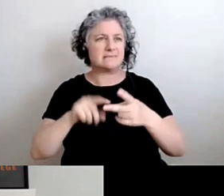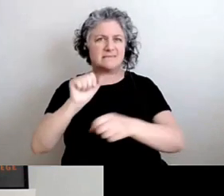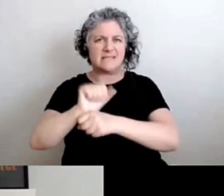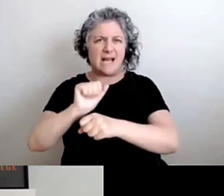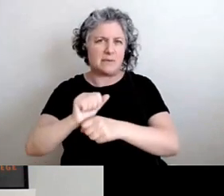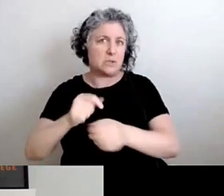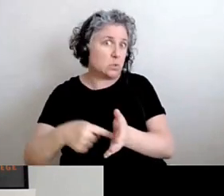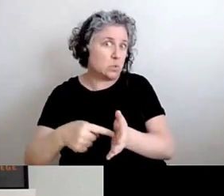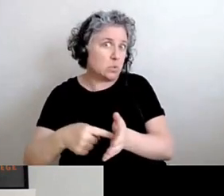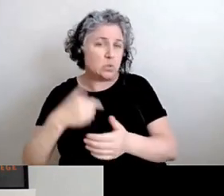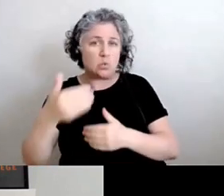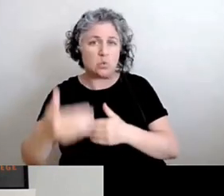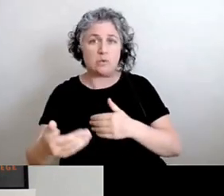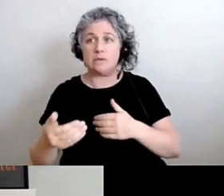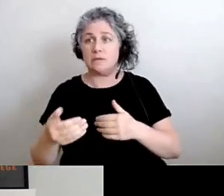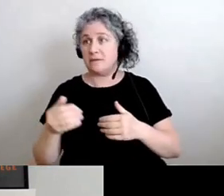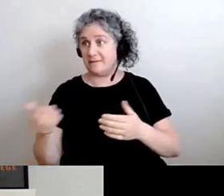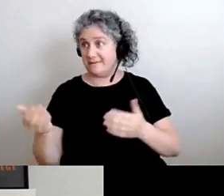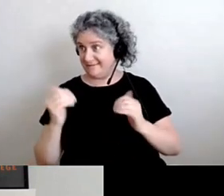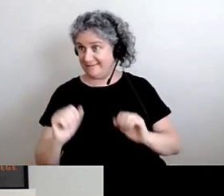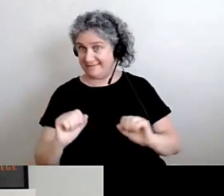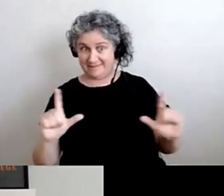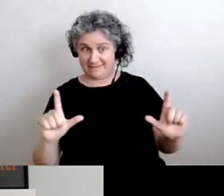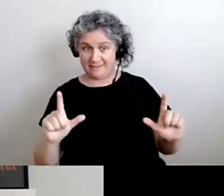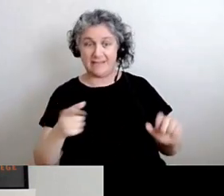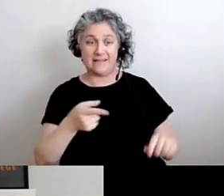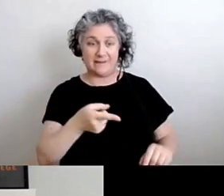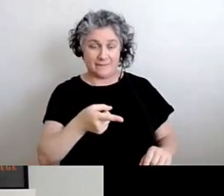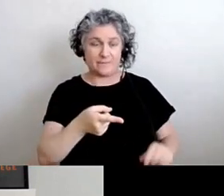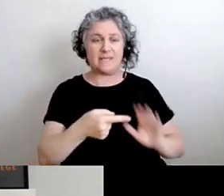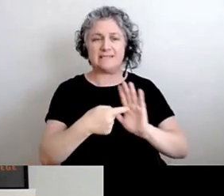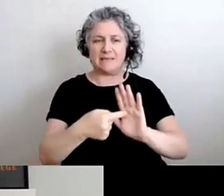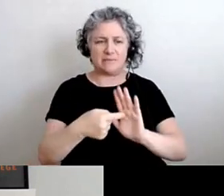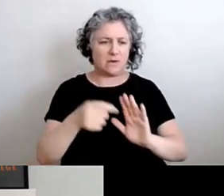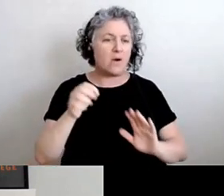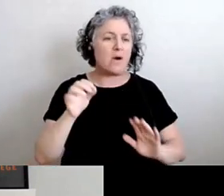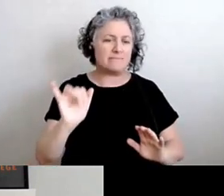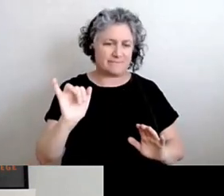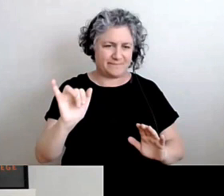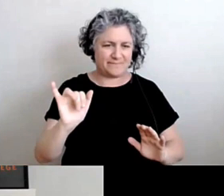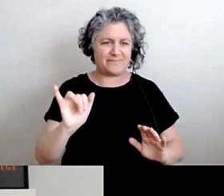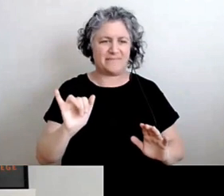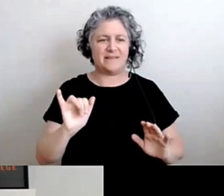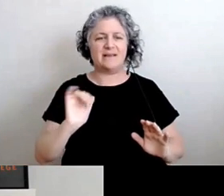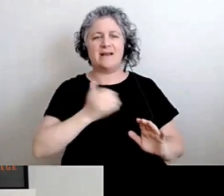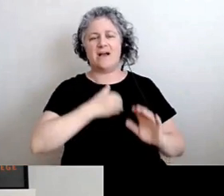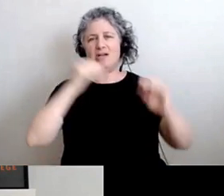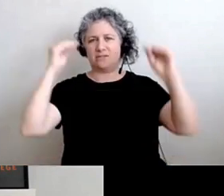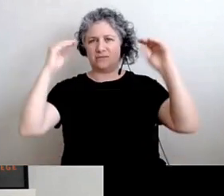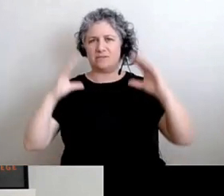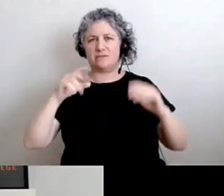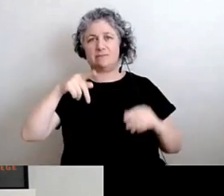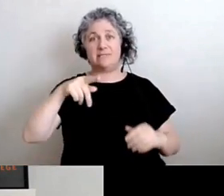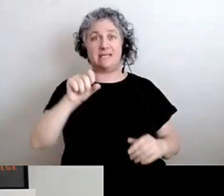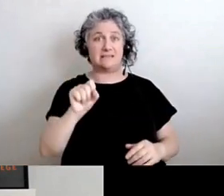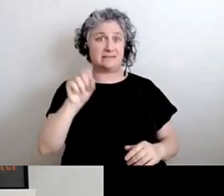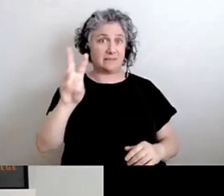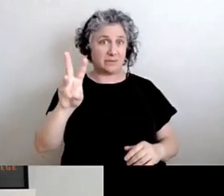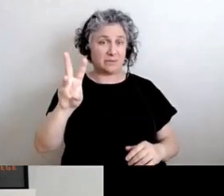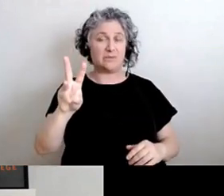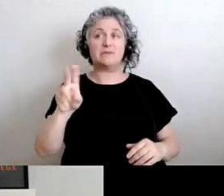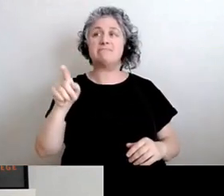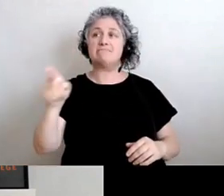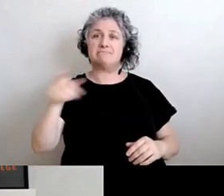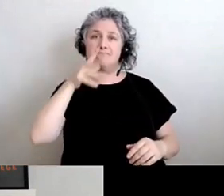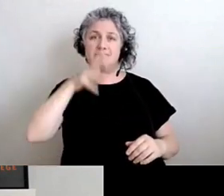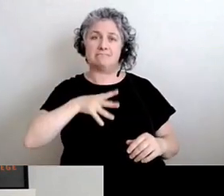slide, Monica. Yes. I think the next one is an example. So our instructor for PSW, she posted